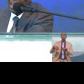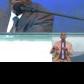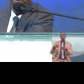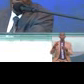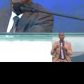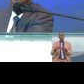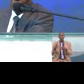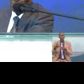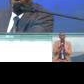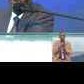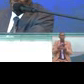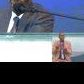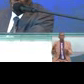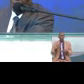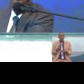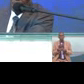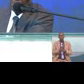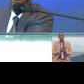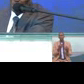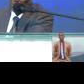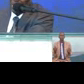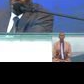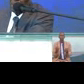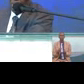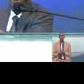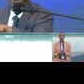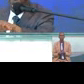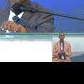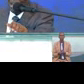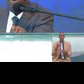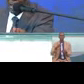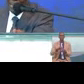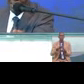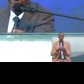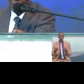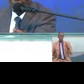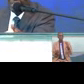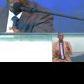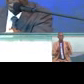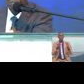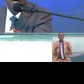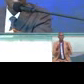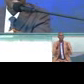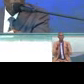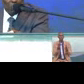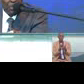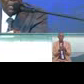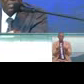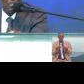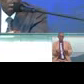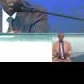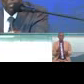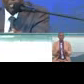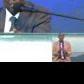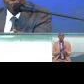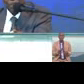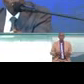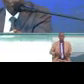to take away our sin. Look at verse 6. Whosoever abideth in